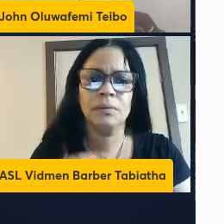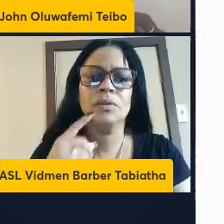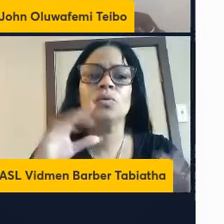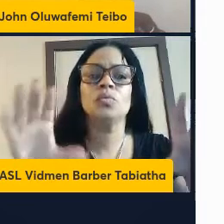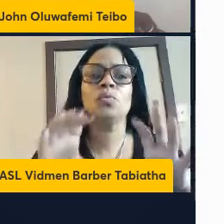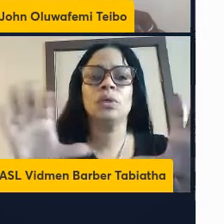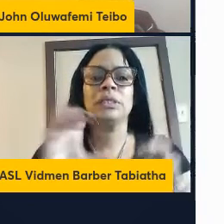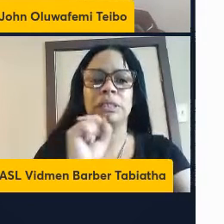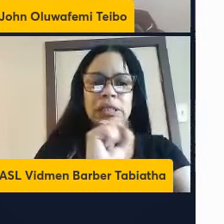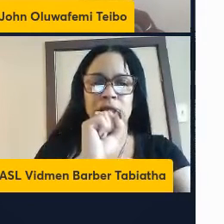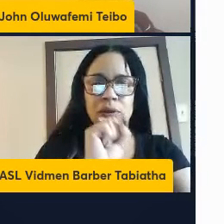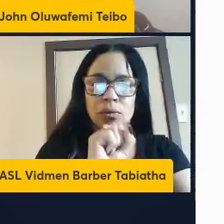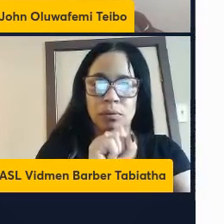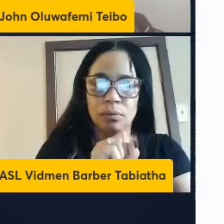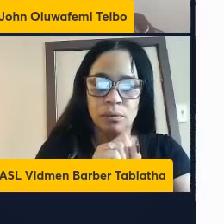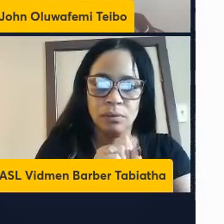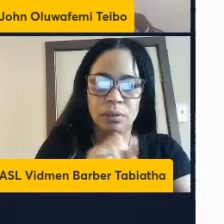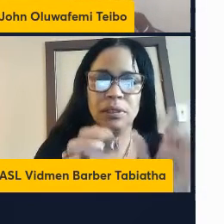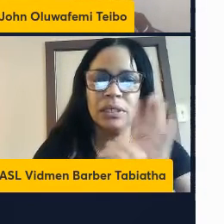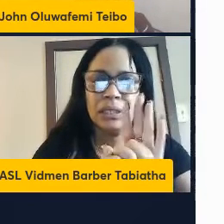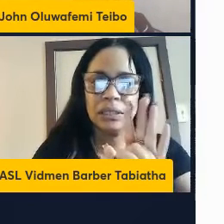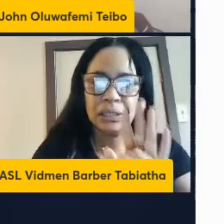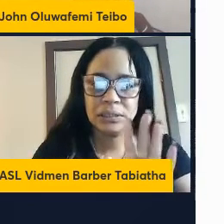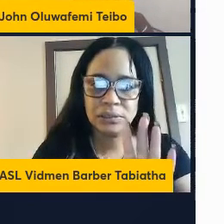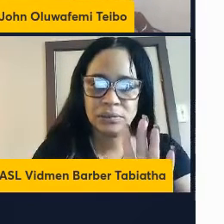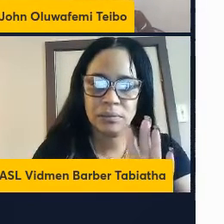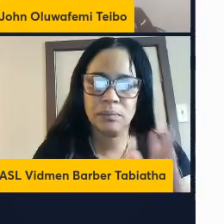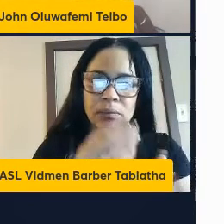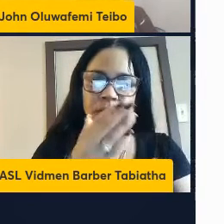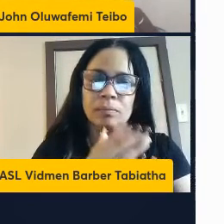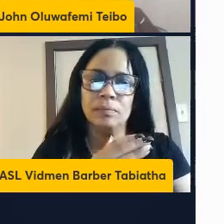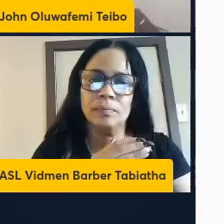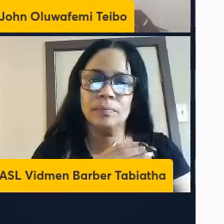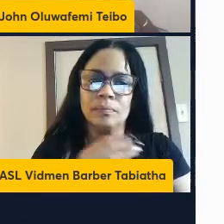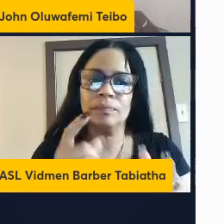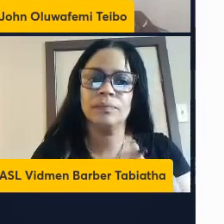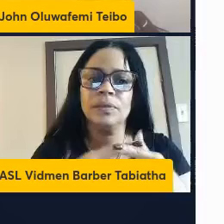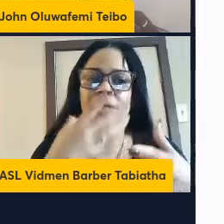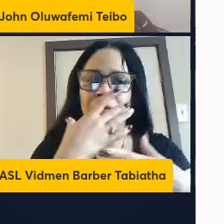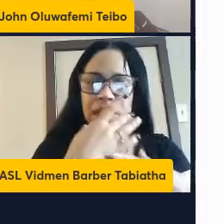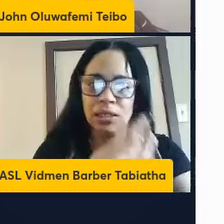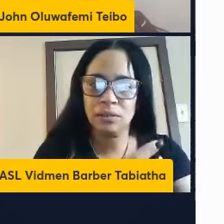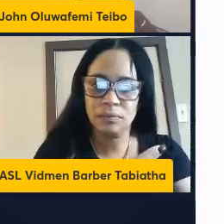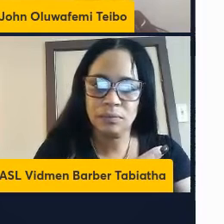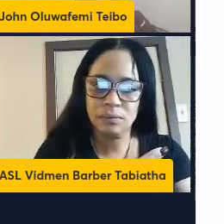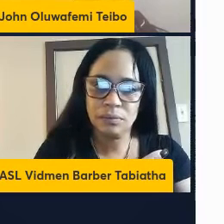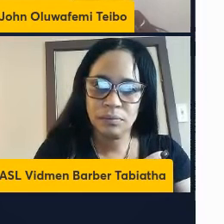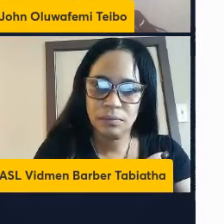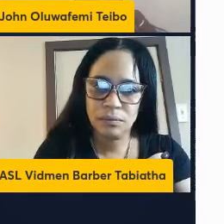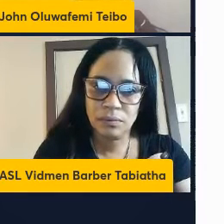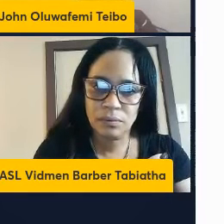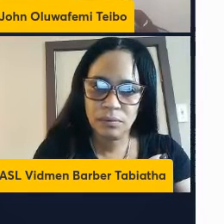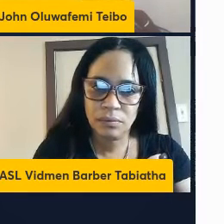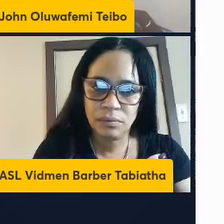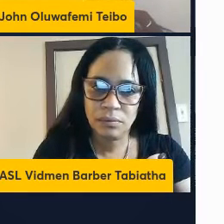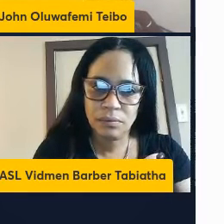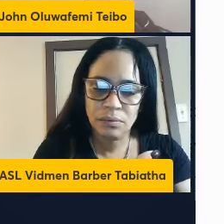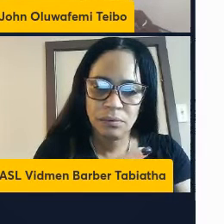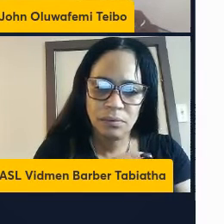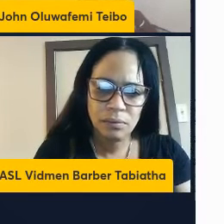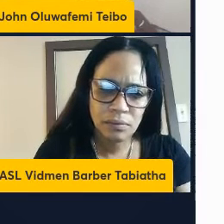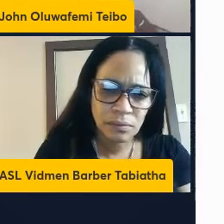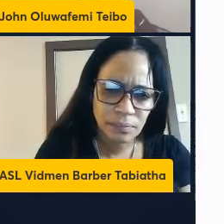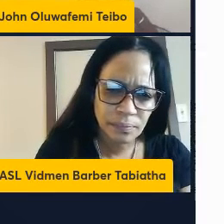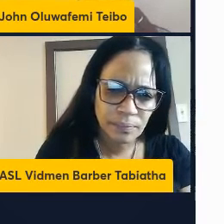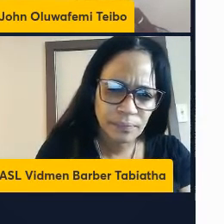this is our input sample, our elution and our flow-through. We're interested in depleting albumin, which is 70 molecular